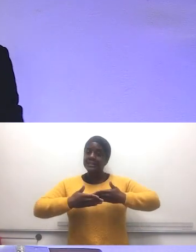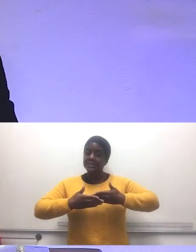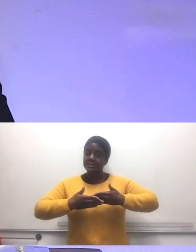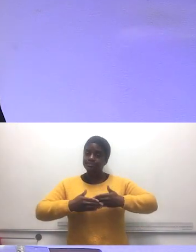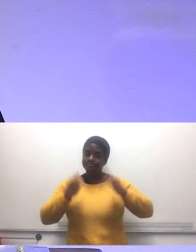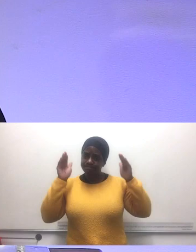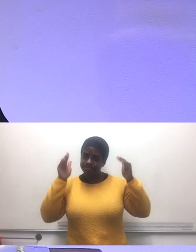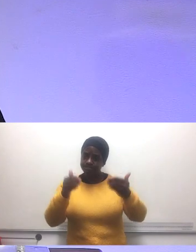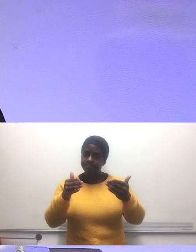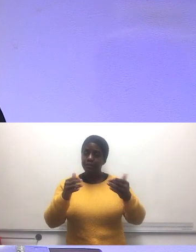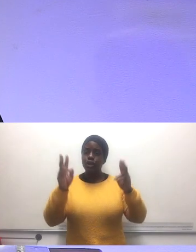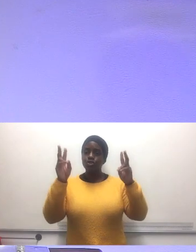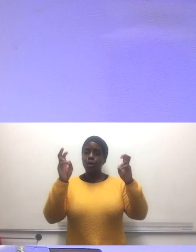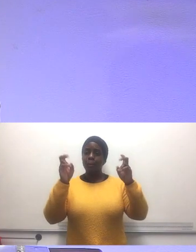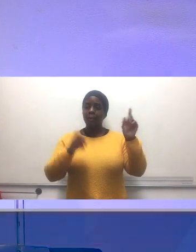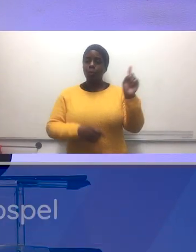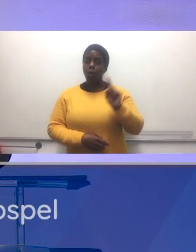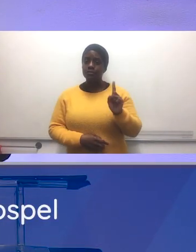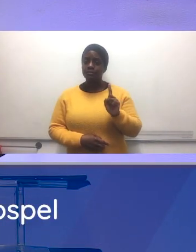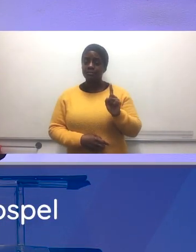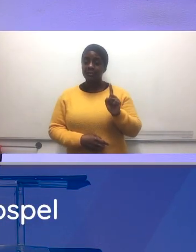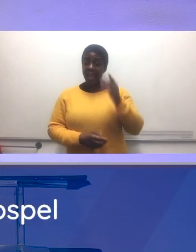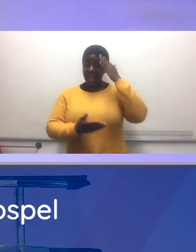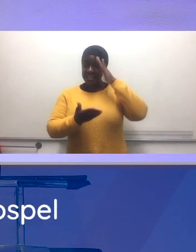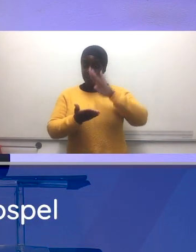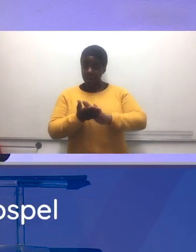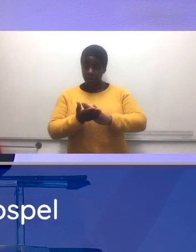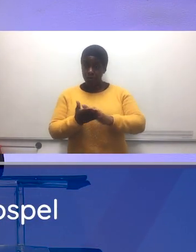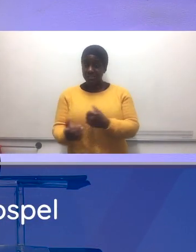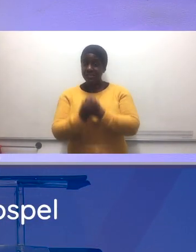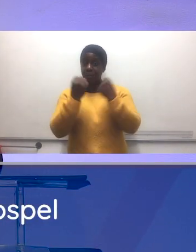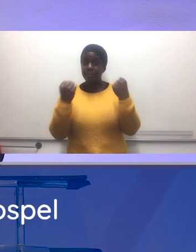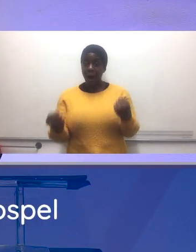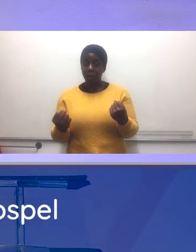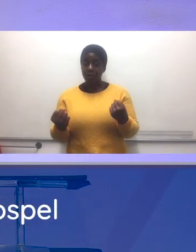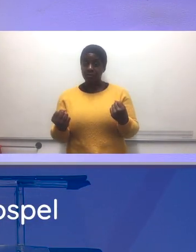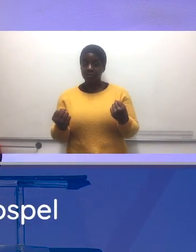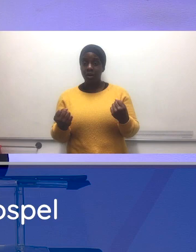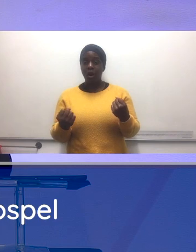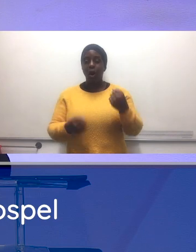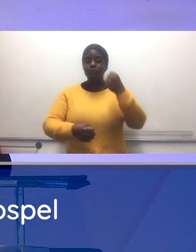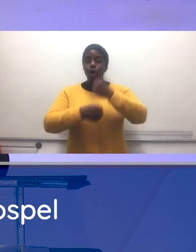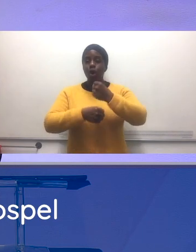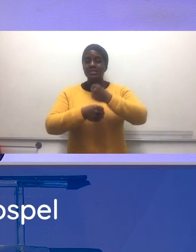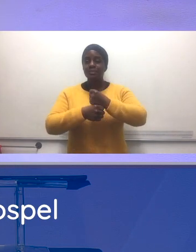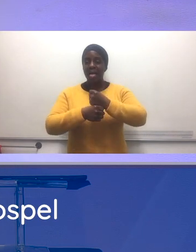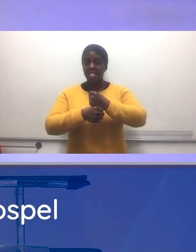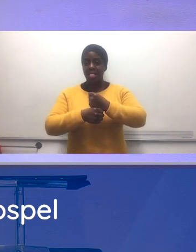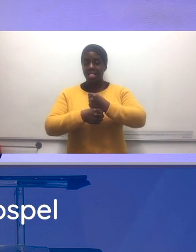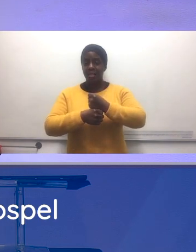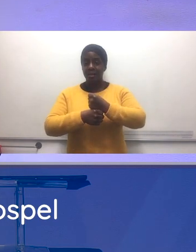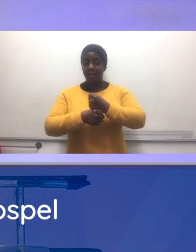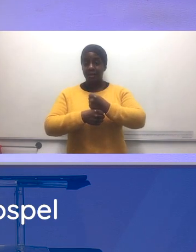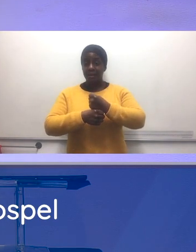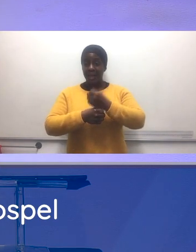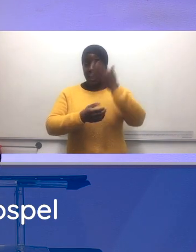be looking at the topic caption, experience the power of the gospel.